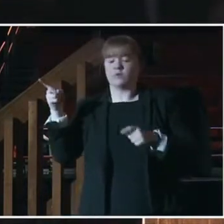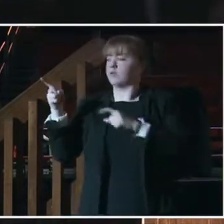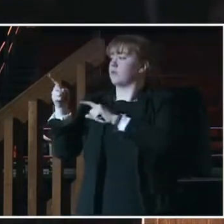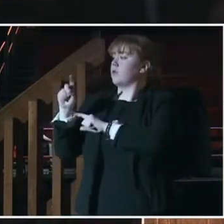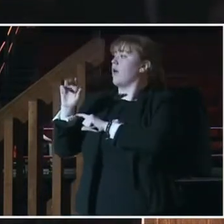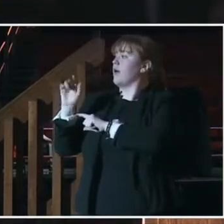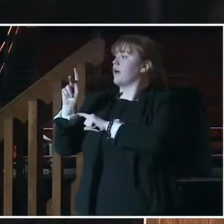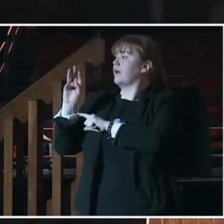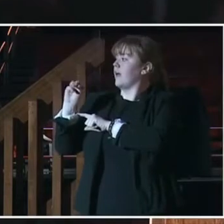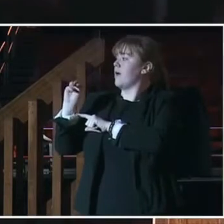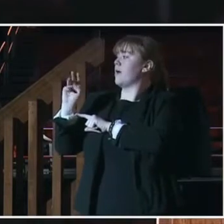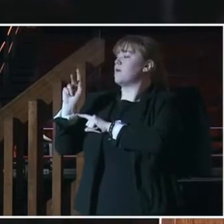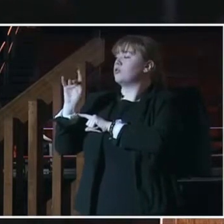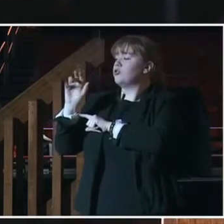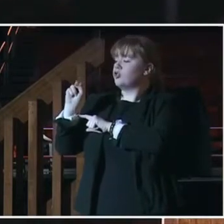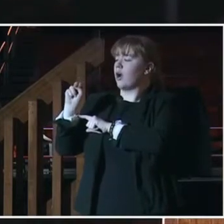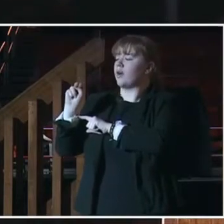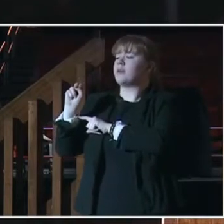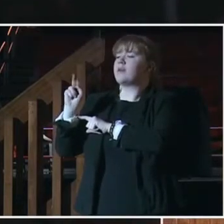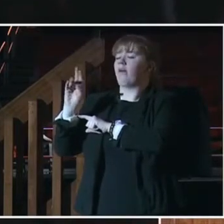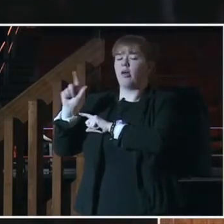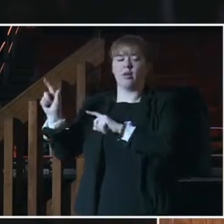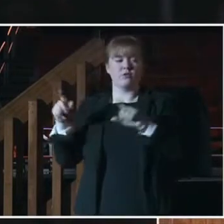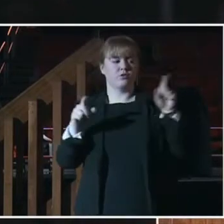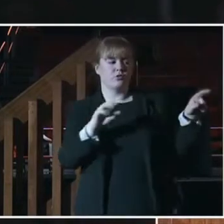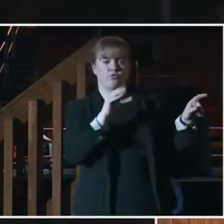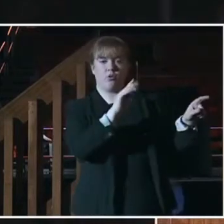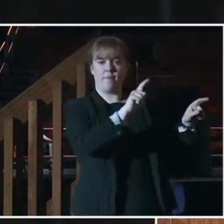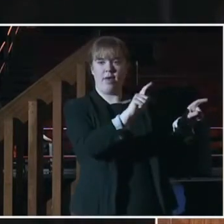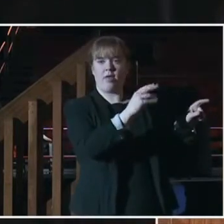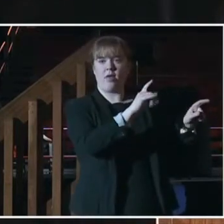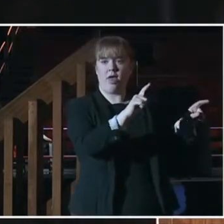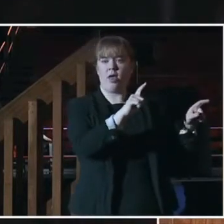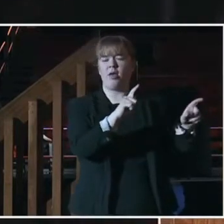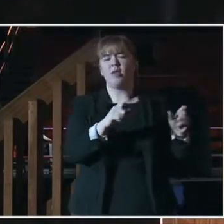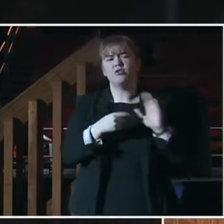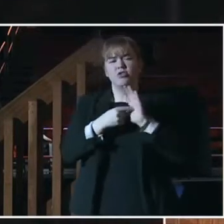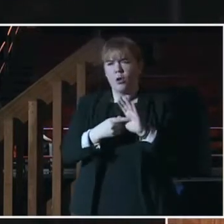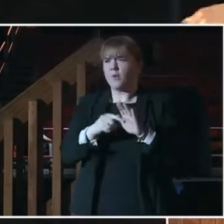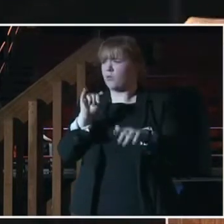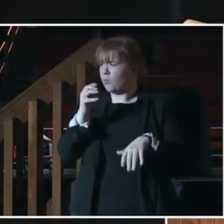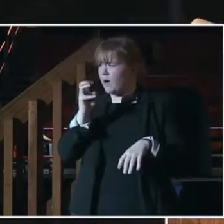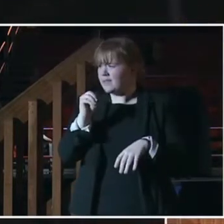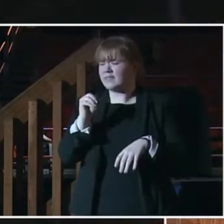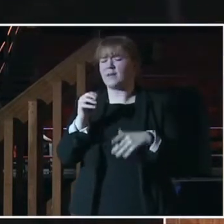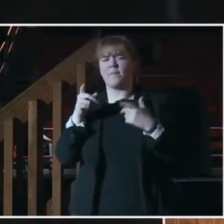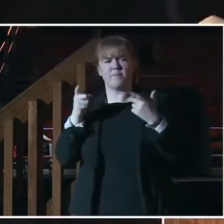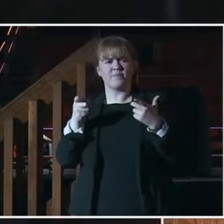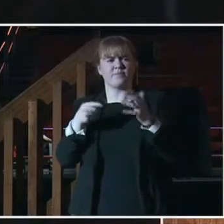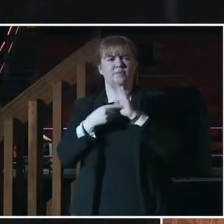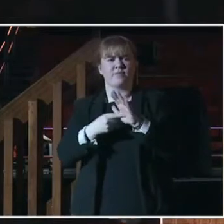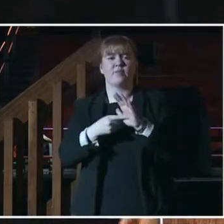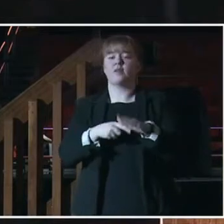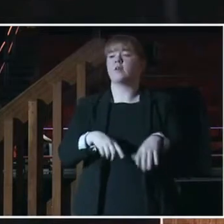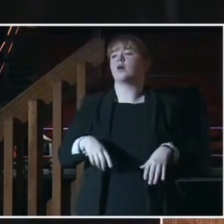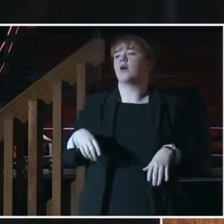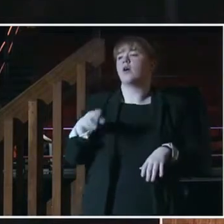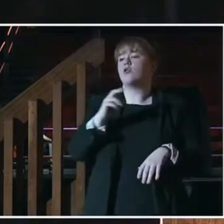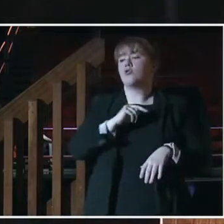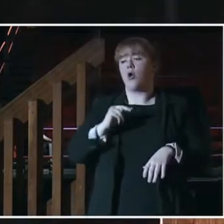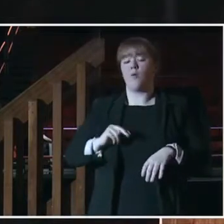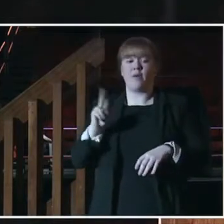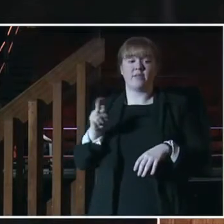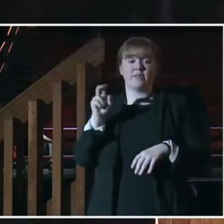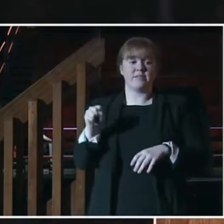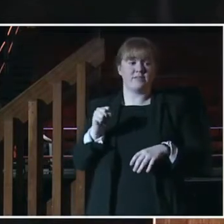you're in your feelings, your president is showing you the bigot he is because he wants more people from Norway and the United States and